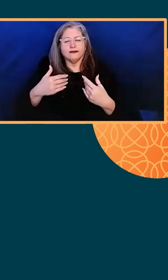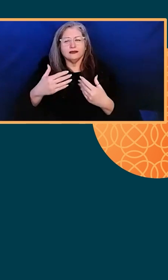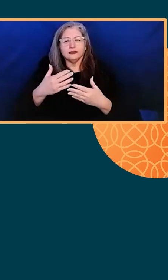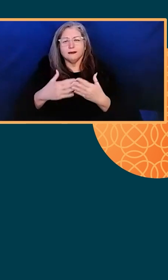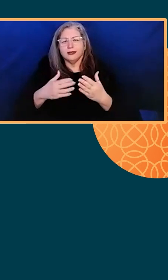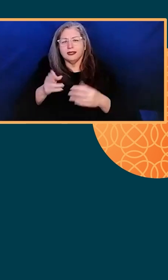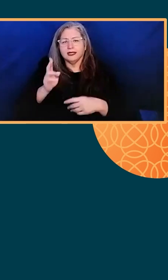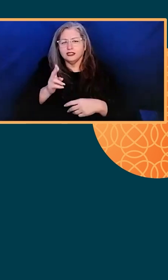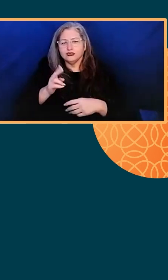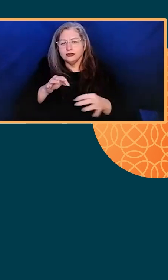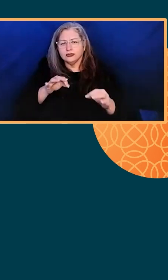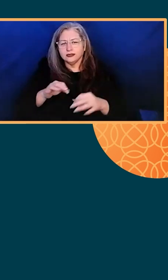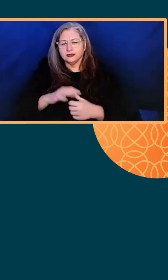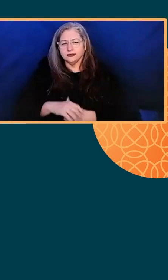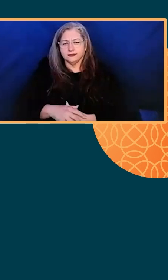history?